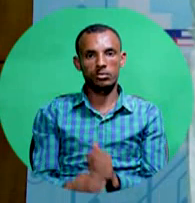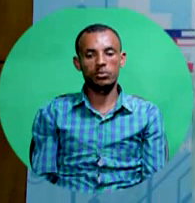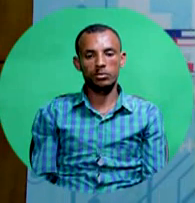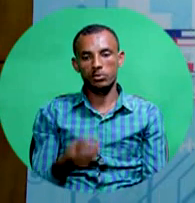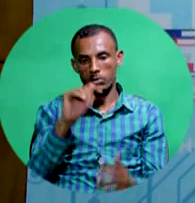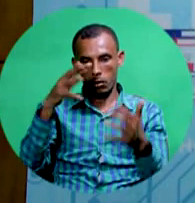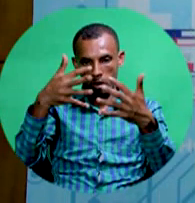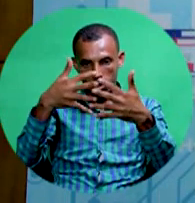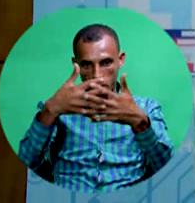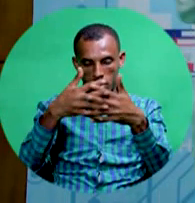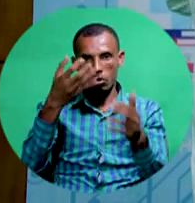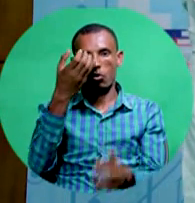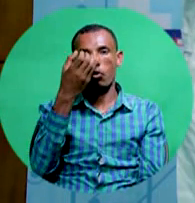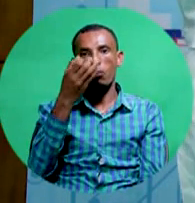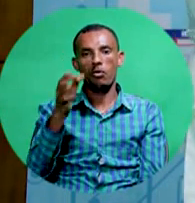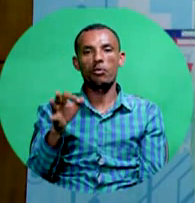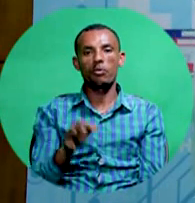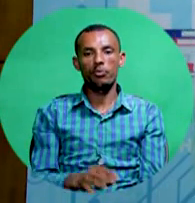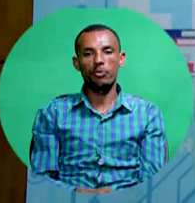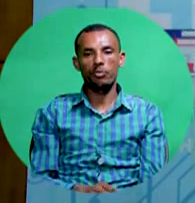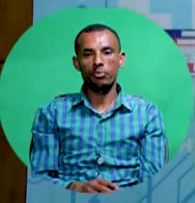The integration of